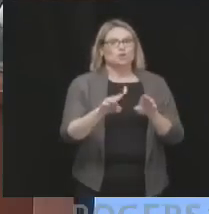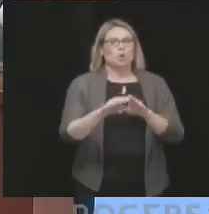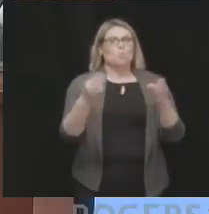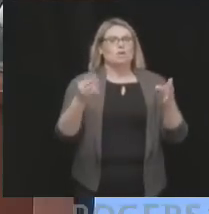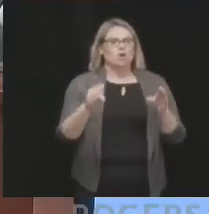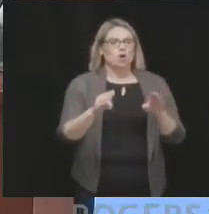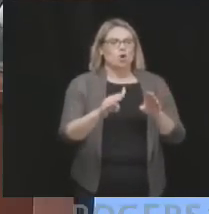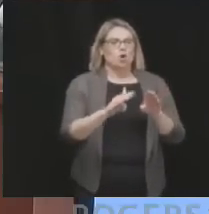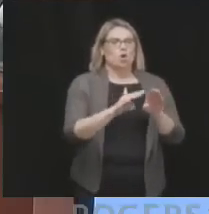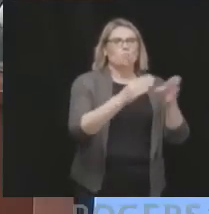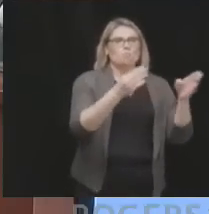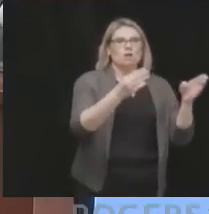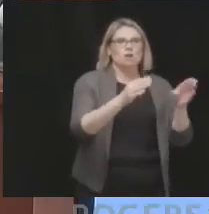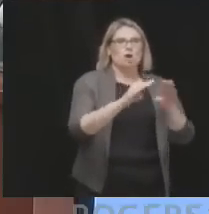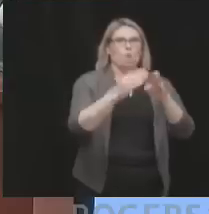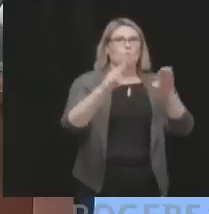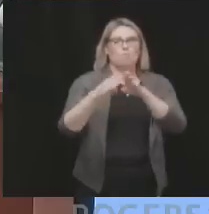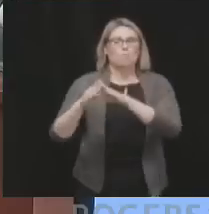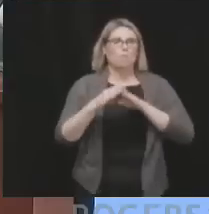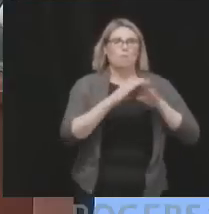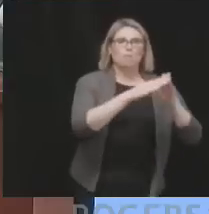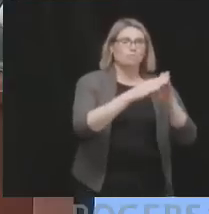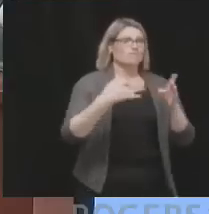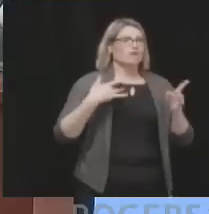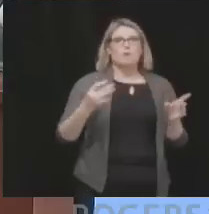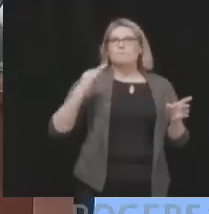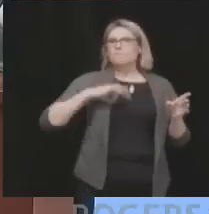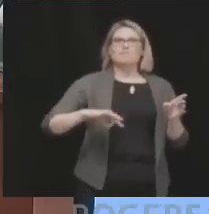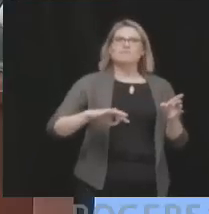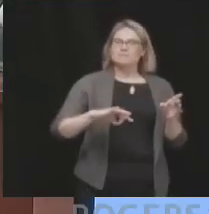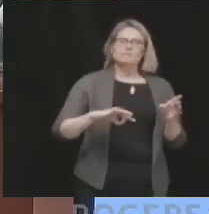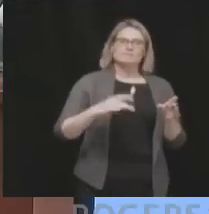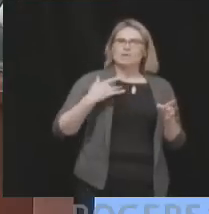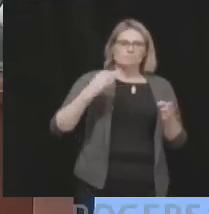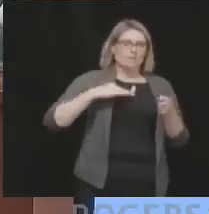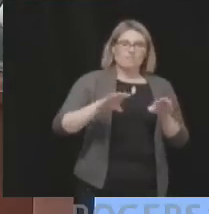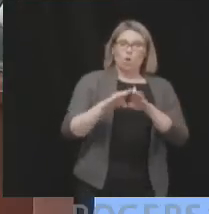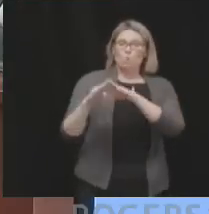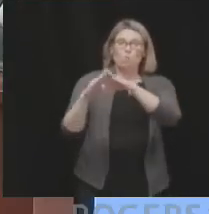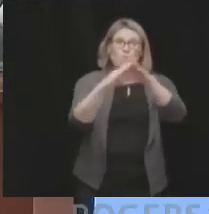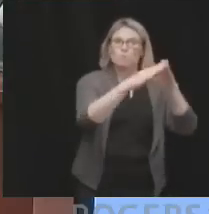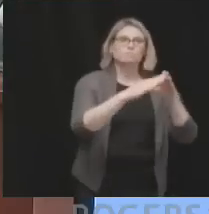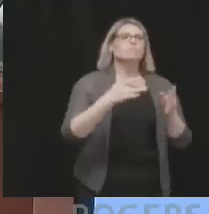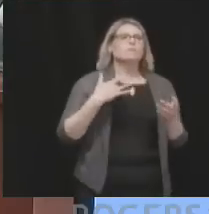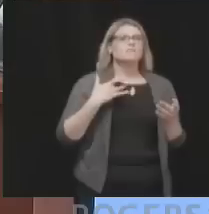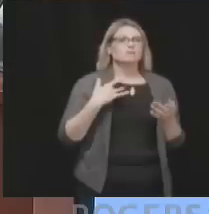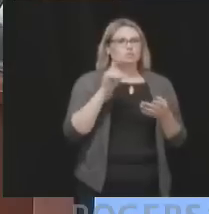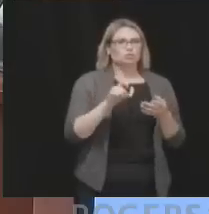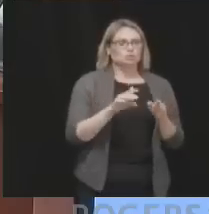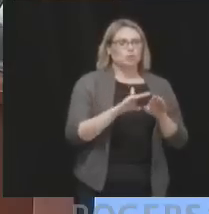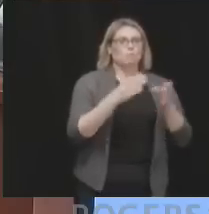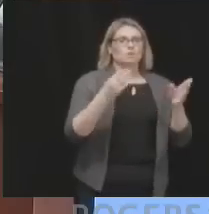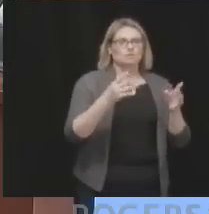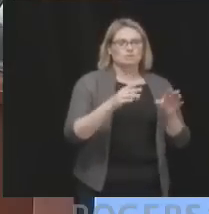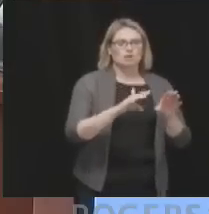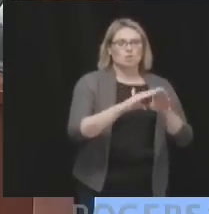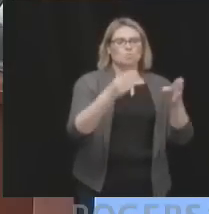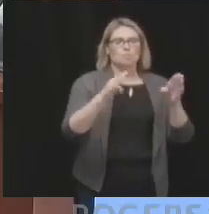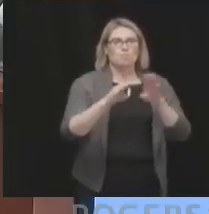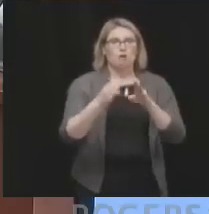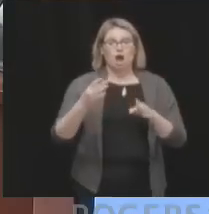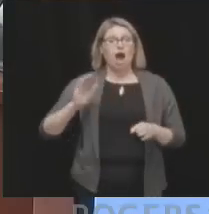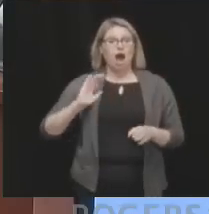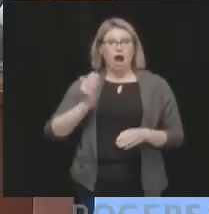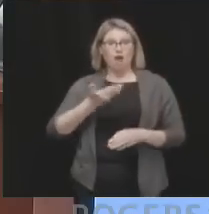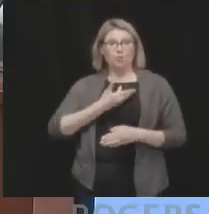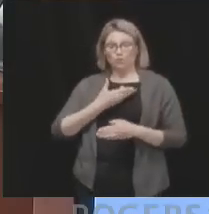a comprehensive approach, phased in approach, where we can open things up over time and